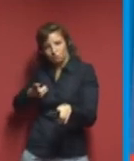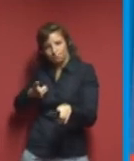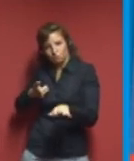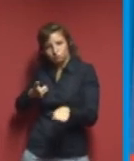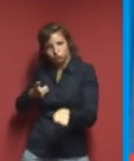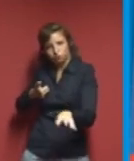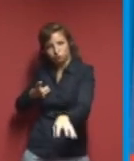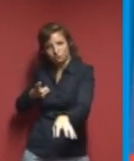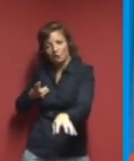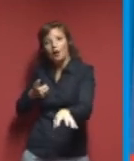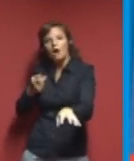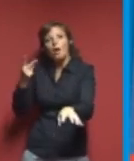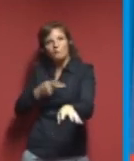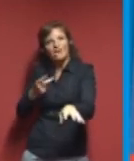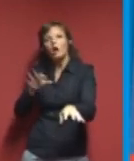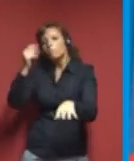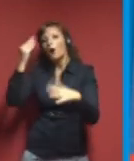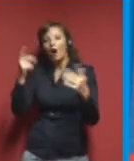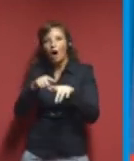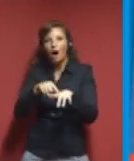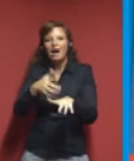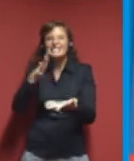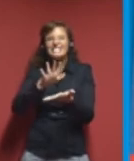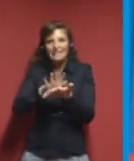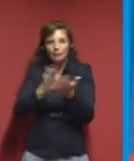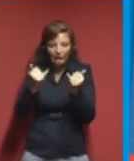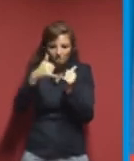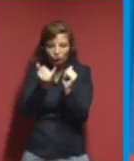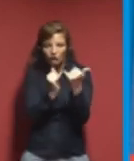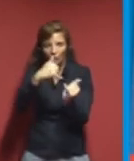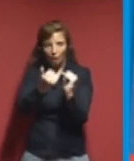cockroach. You can set it on the ground and steer it with a remote control.